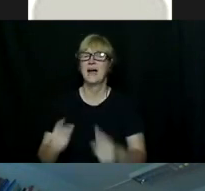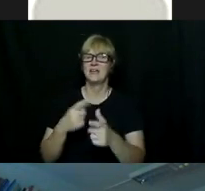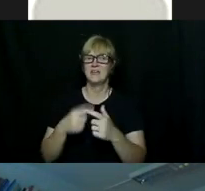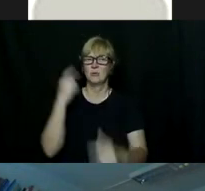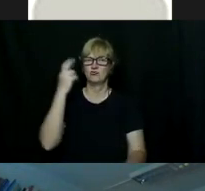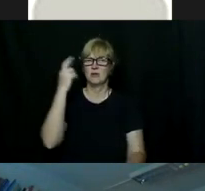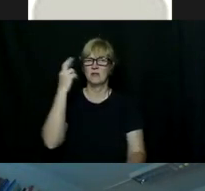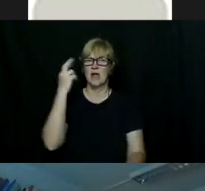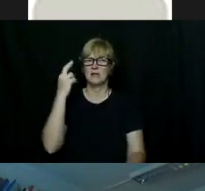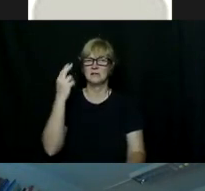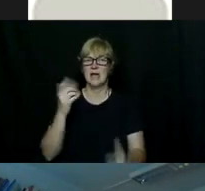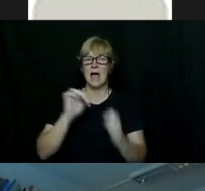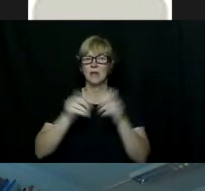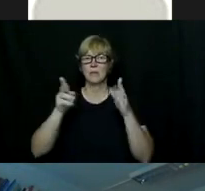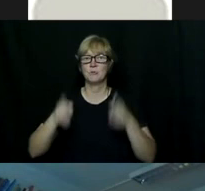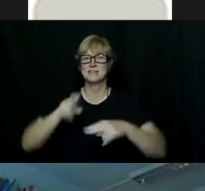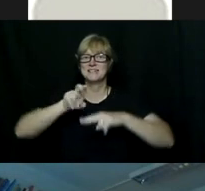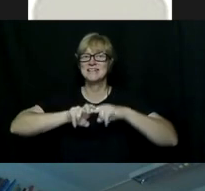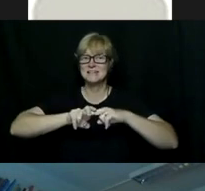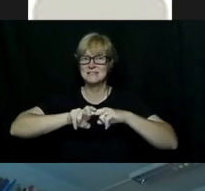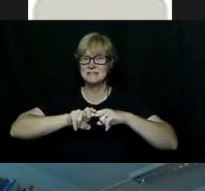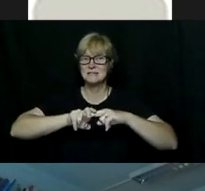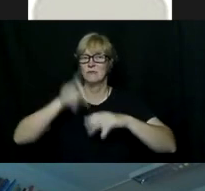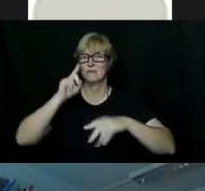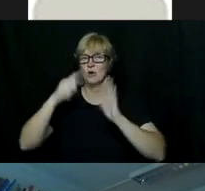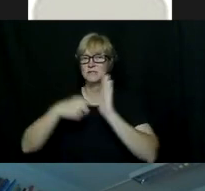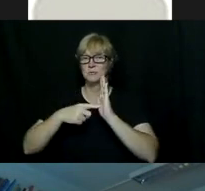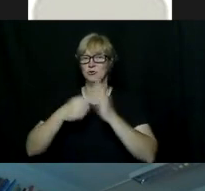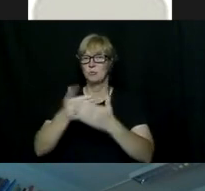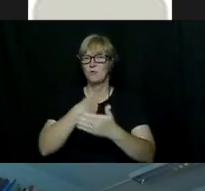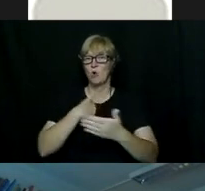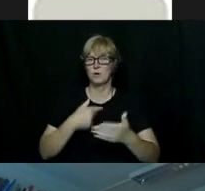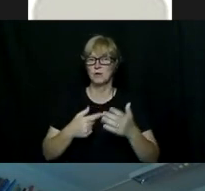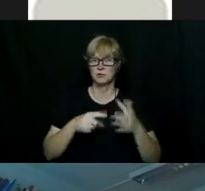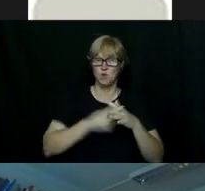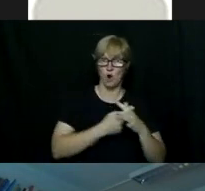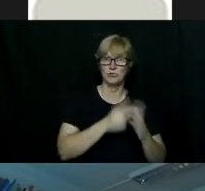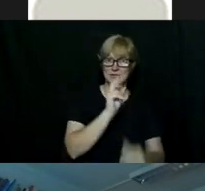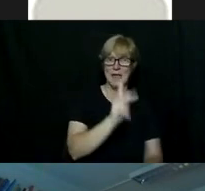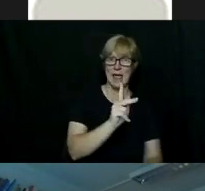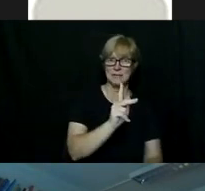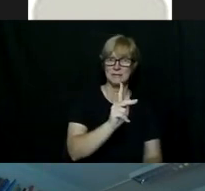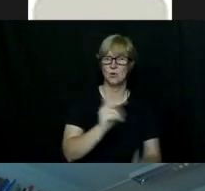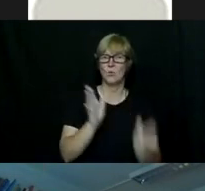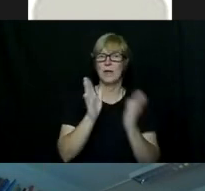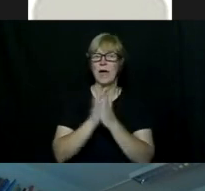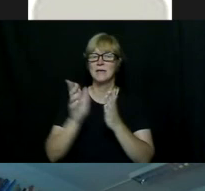way they sit, for example, so before we get into this task, we asked them to fill the